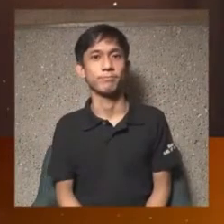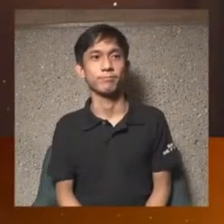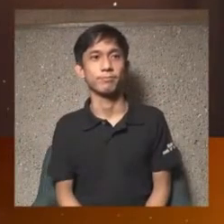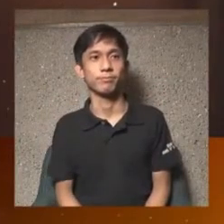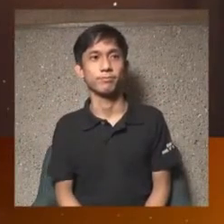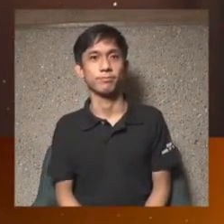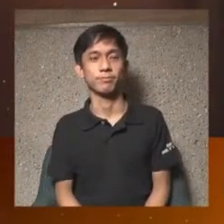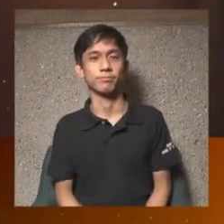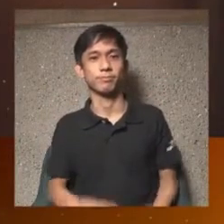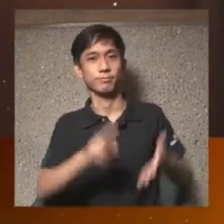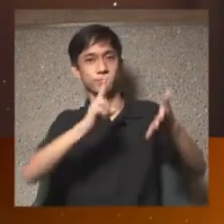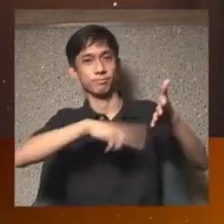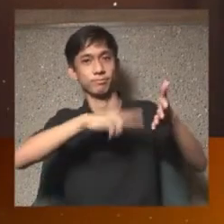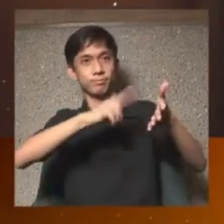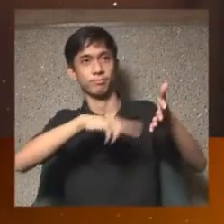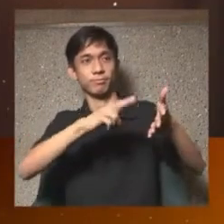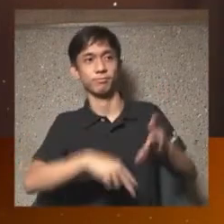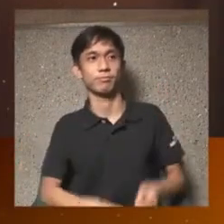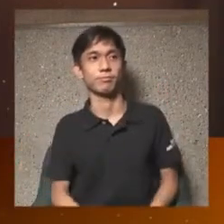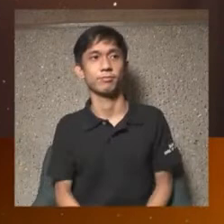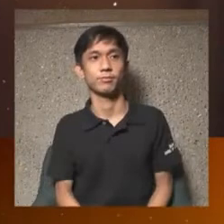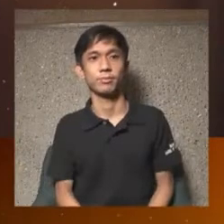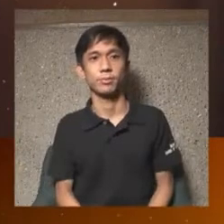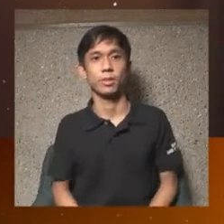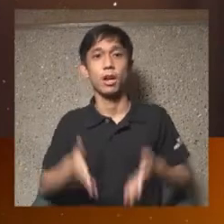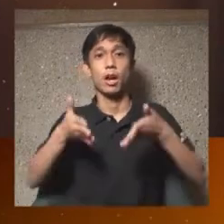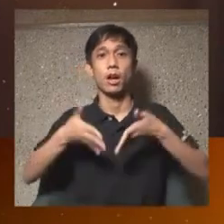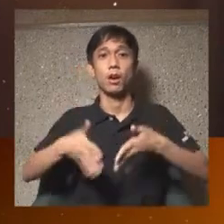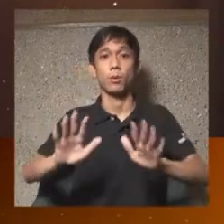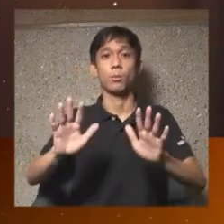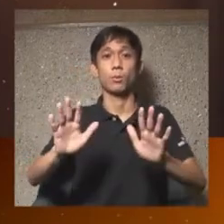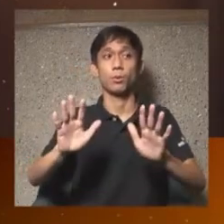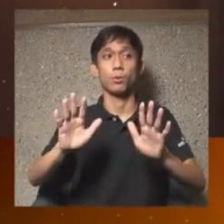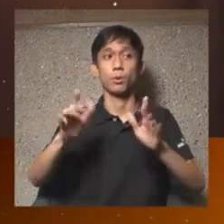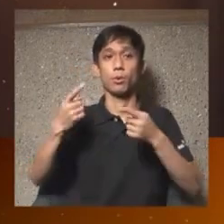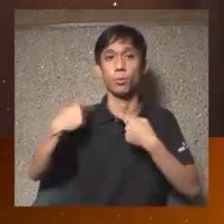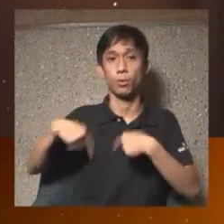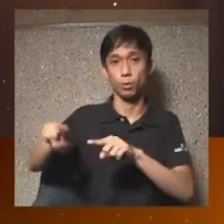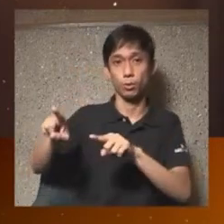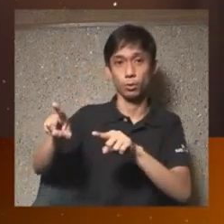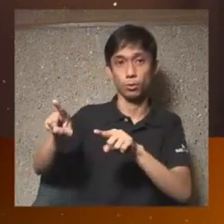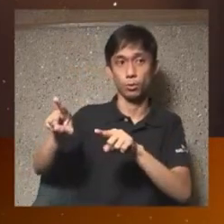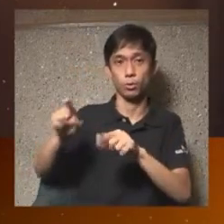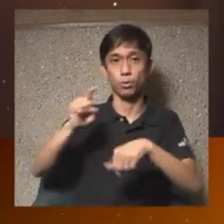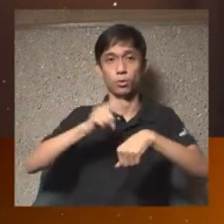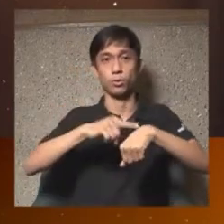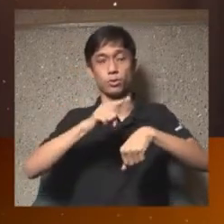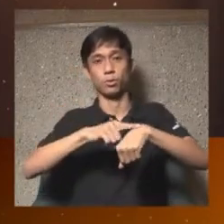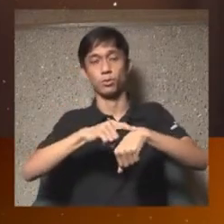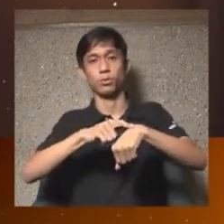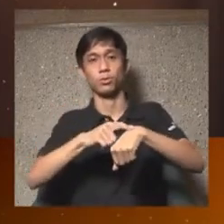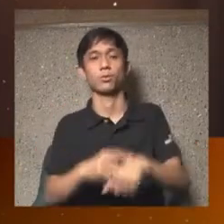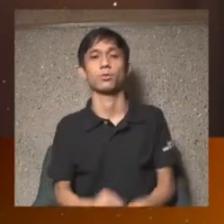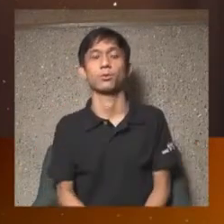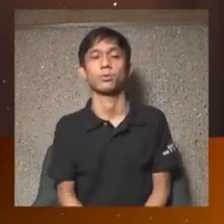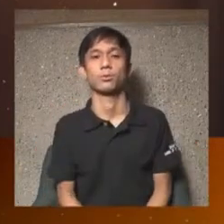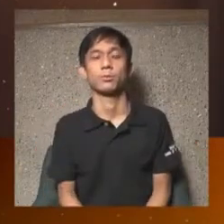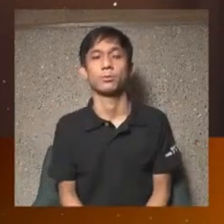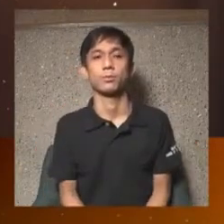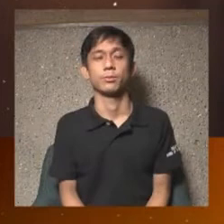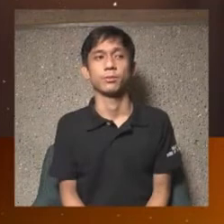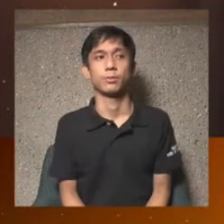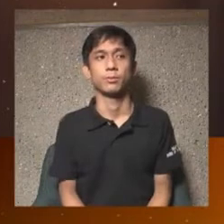me. Let me go, for the dawn is breaking. But Jacob said, I will not let you